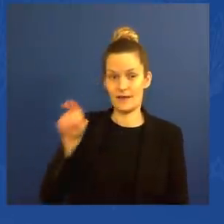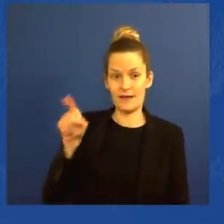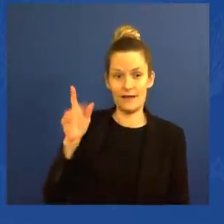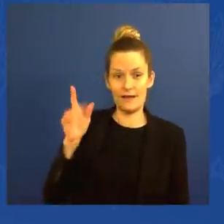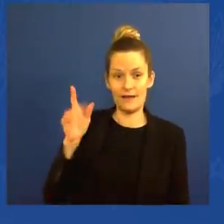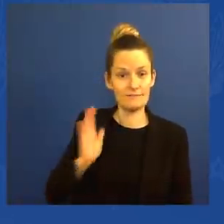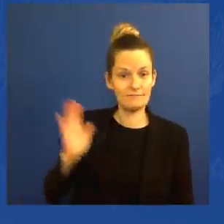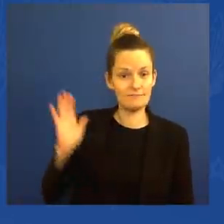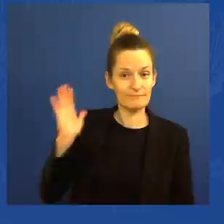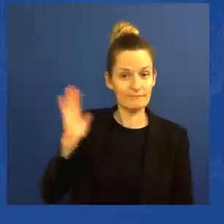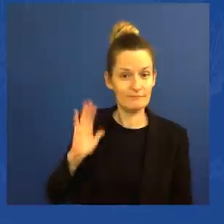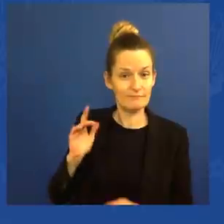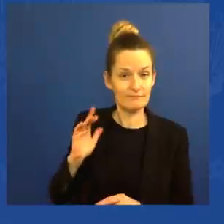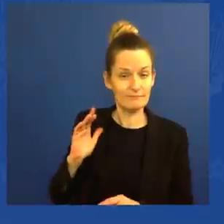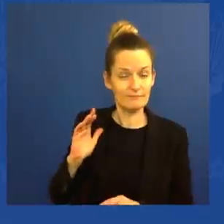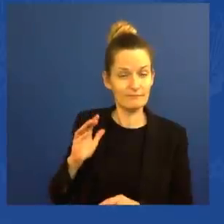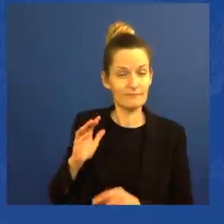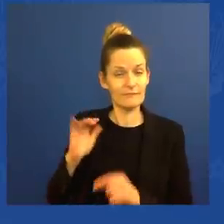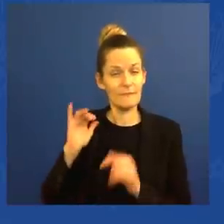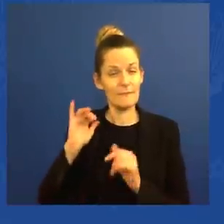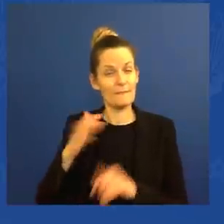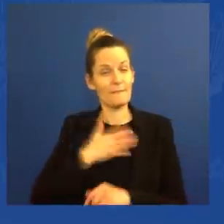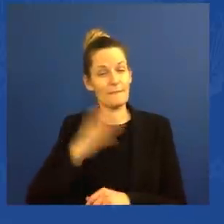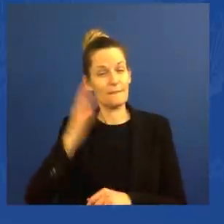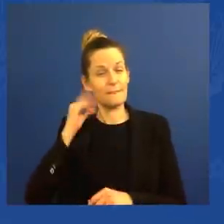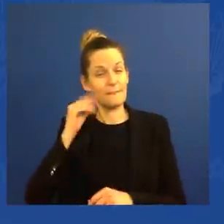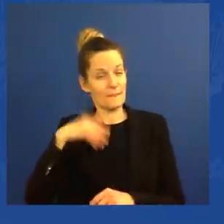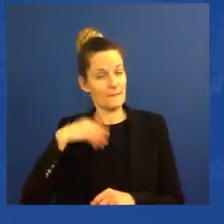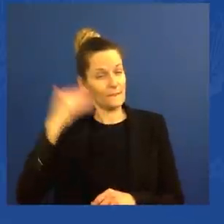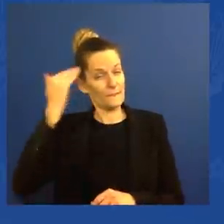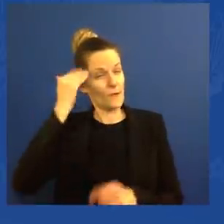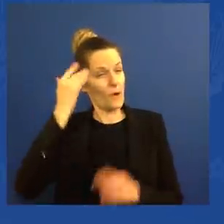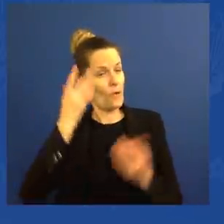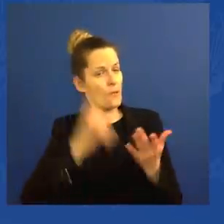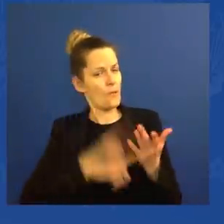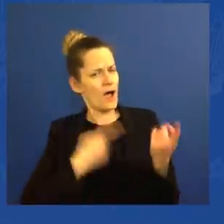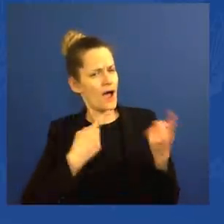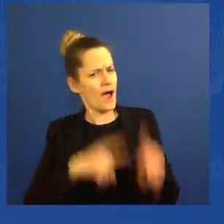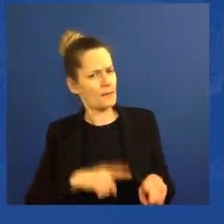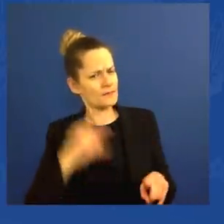state legislature. No, I mean it.